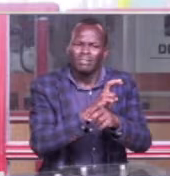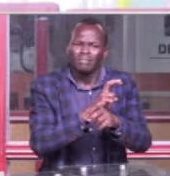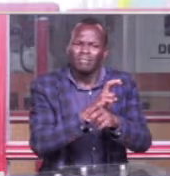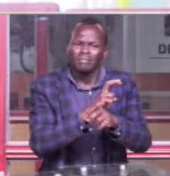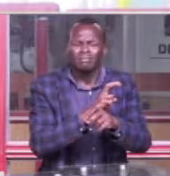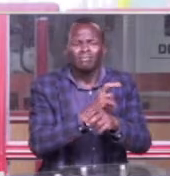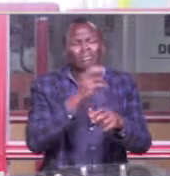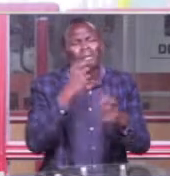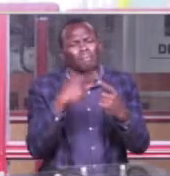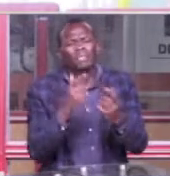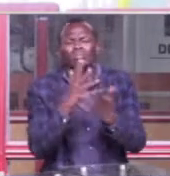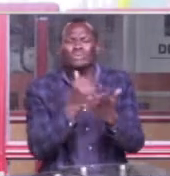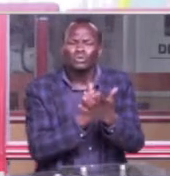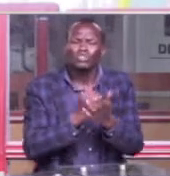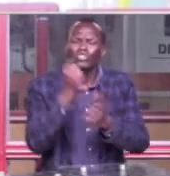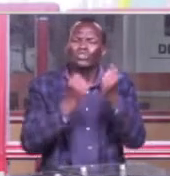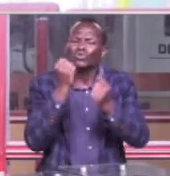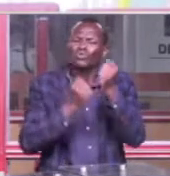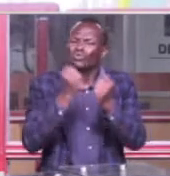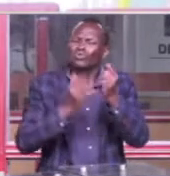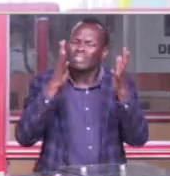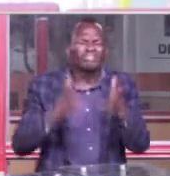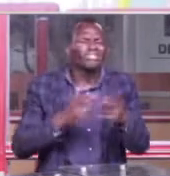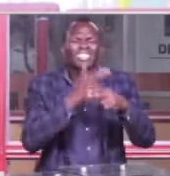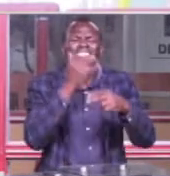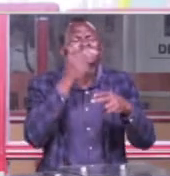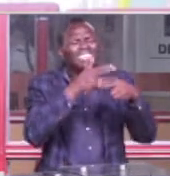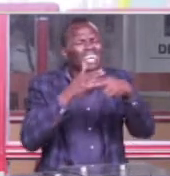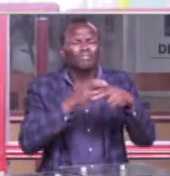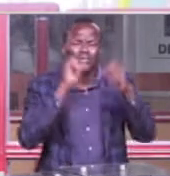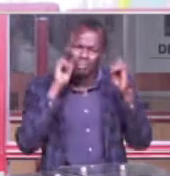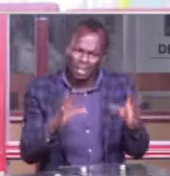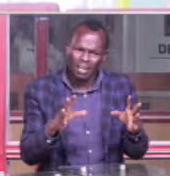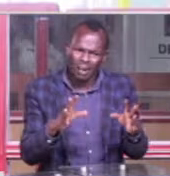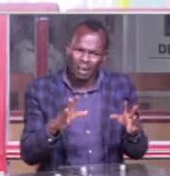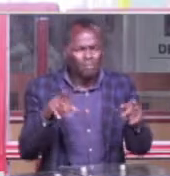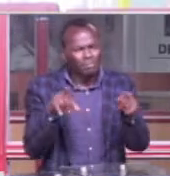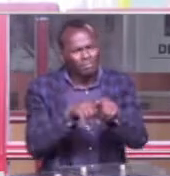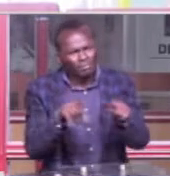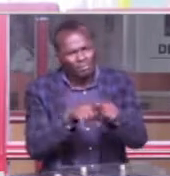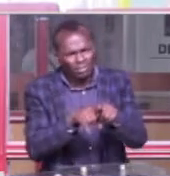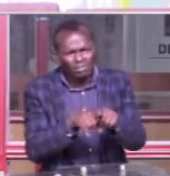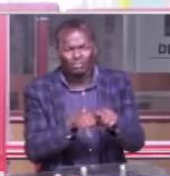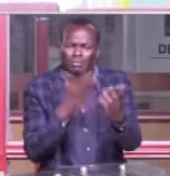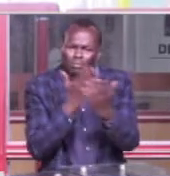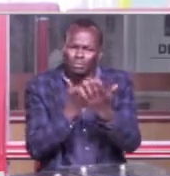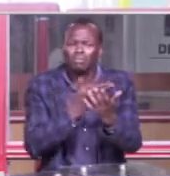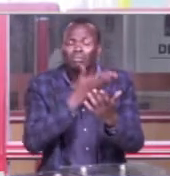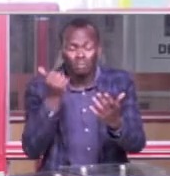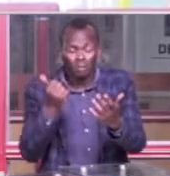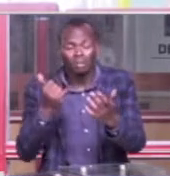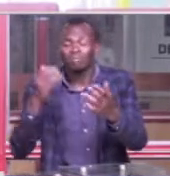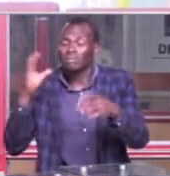because of reckless driving. My prayer that they must compensate and treat